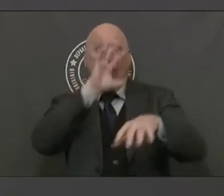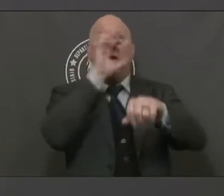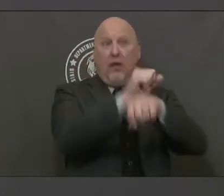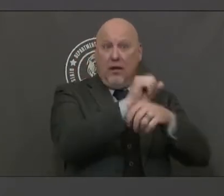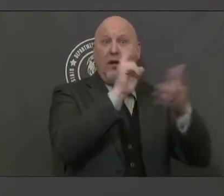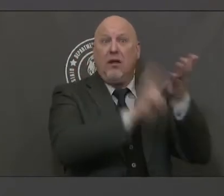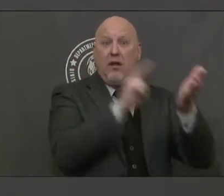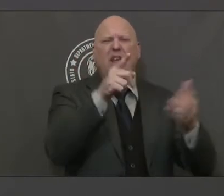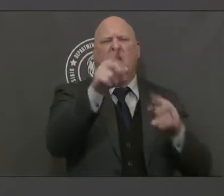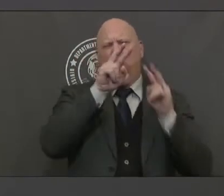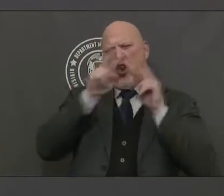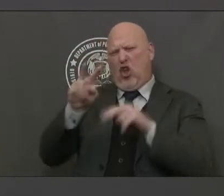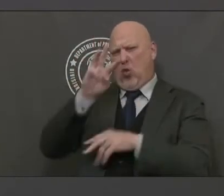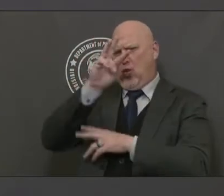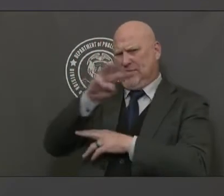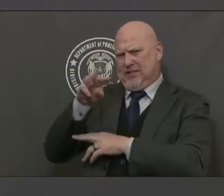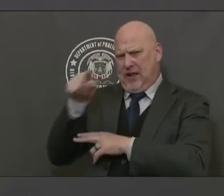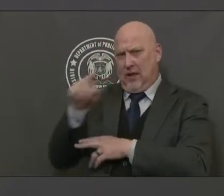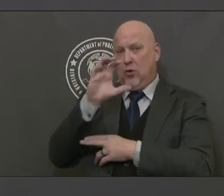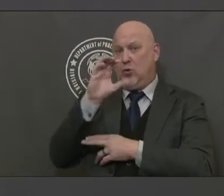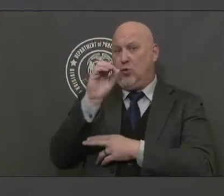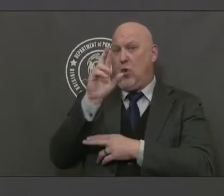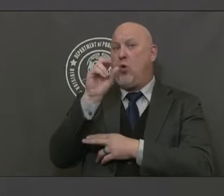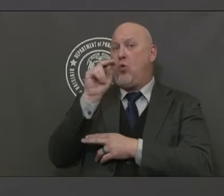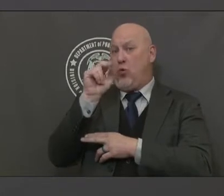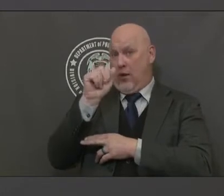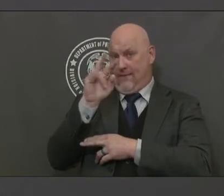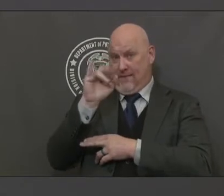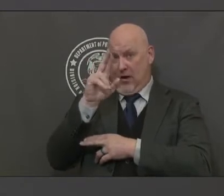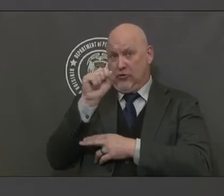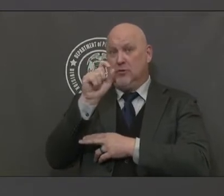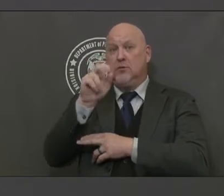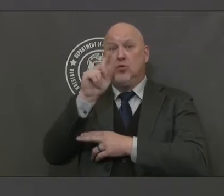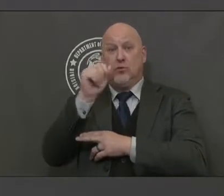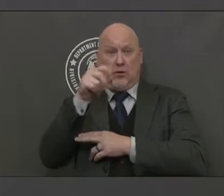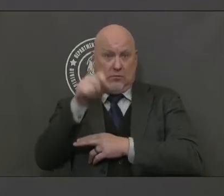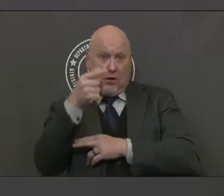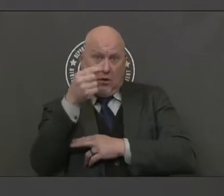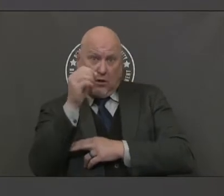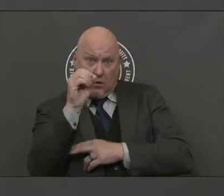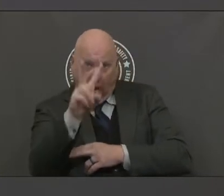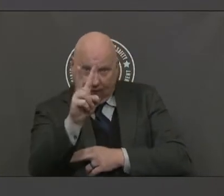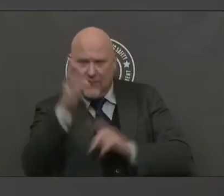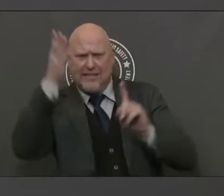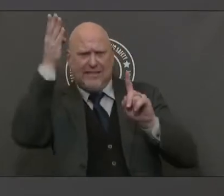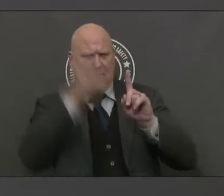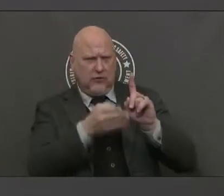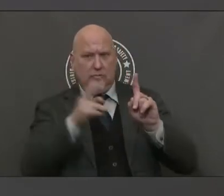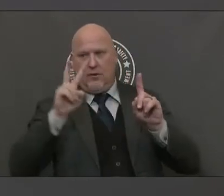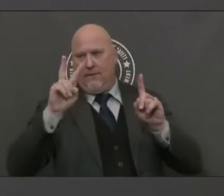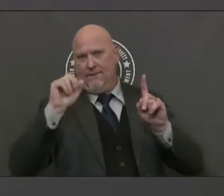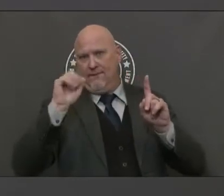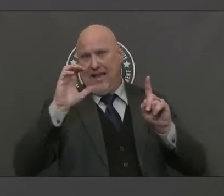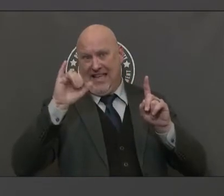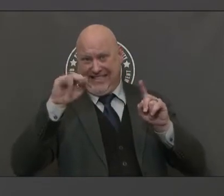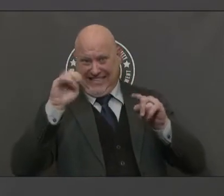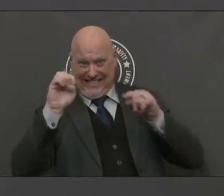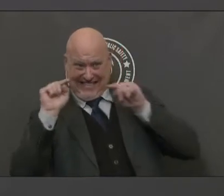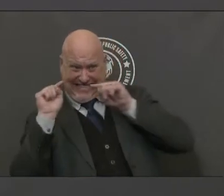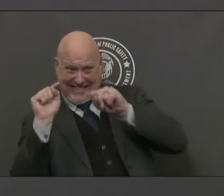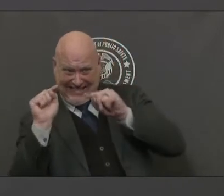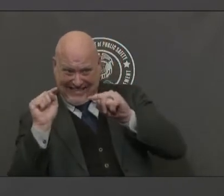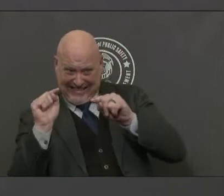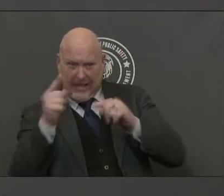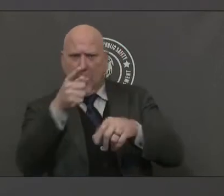coronavirus.utah.gov/vaccine to look at that list of comorbidities and make sure you qualify. Now, here is where, if you